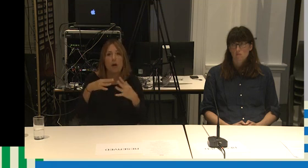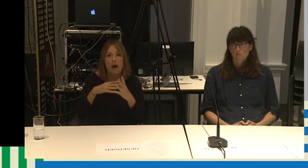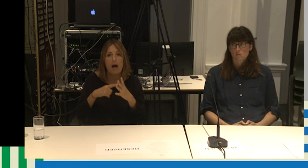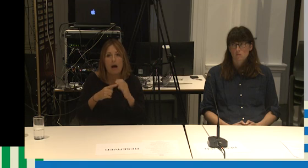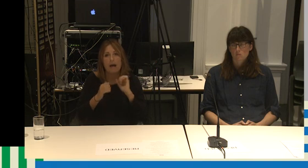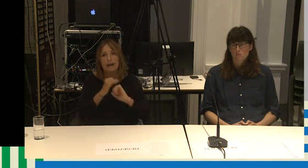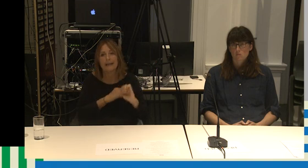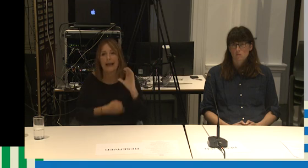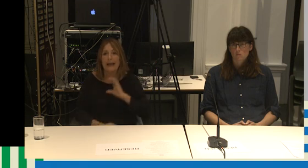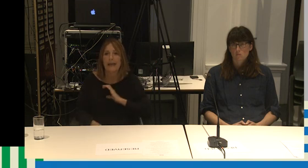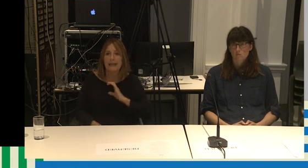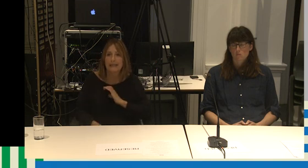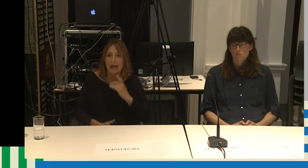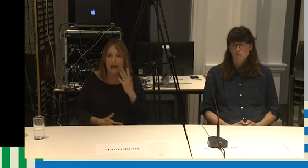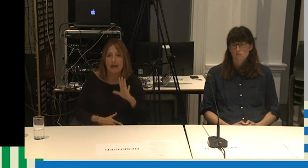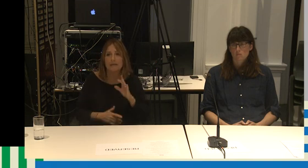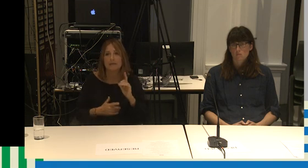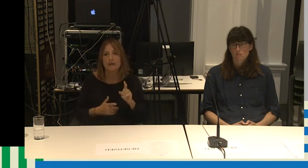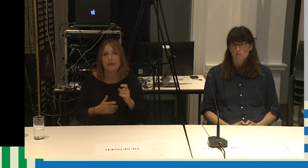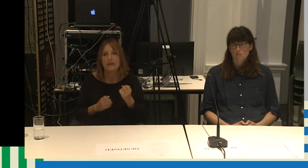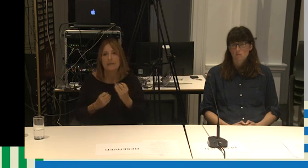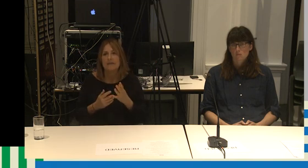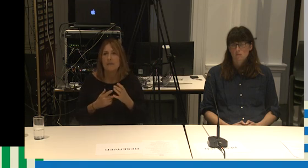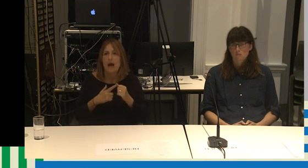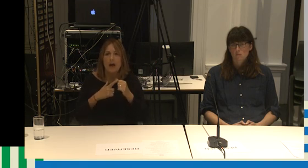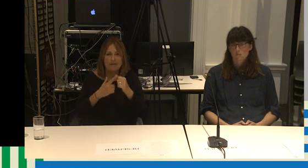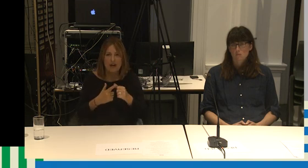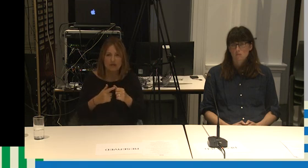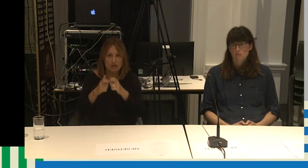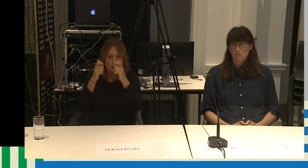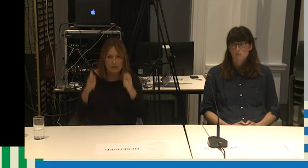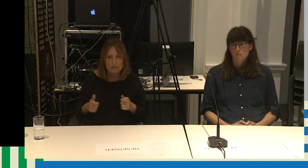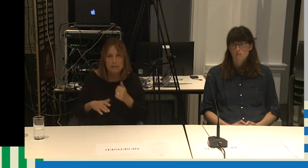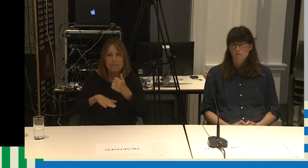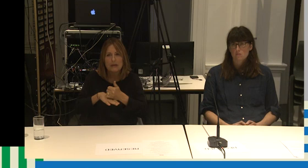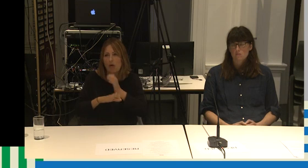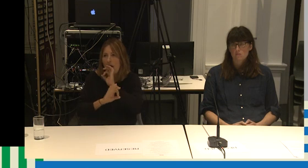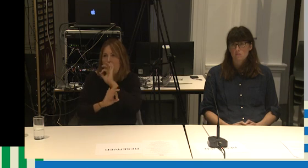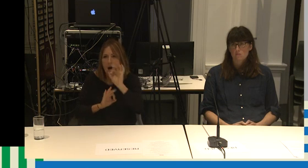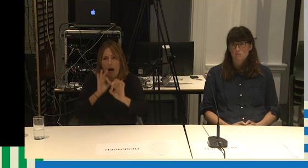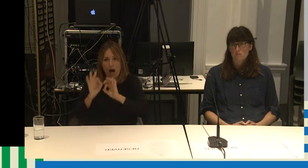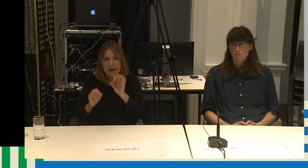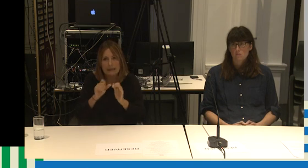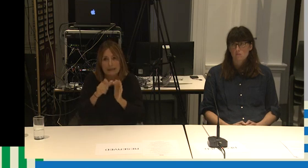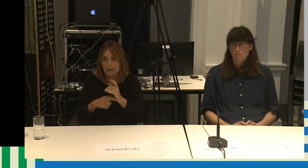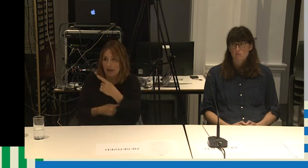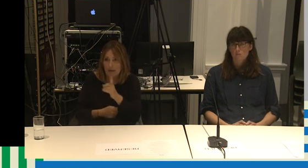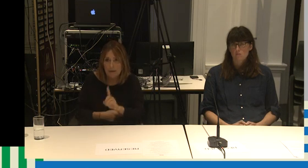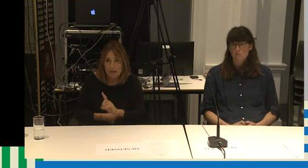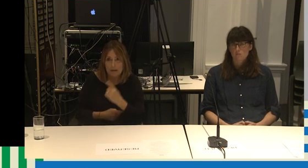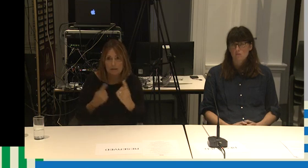published a disability advisory document, and it was based on asking disabled people